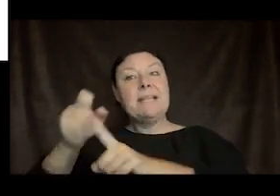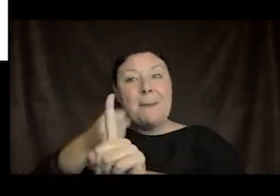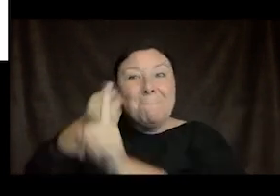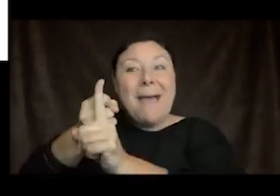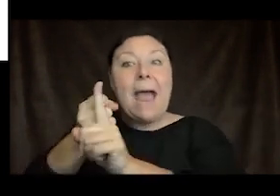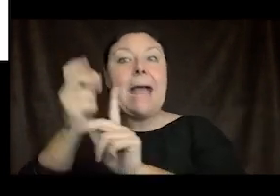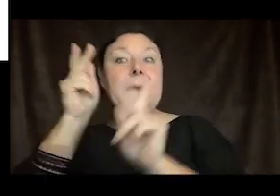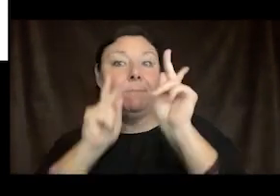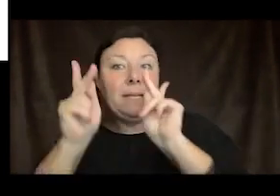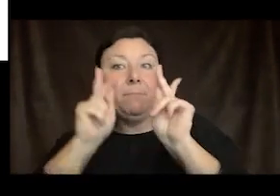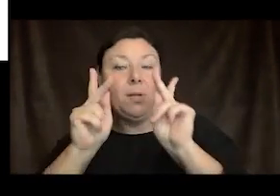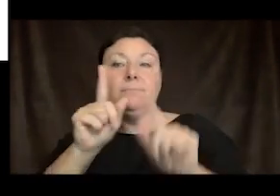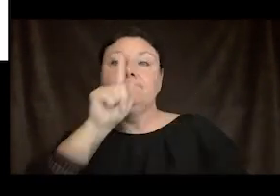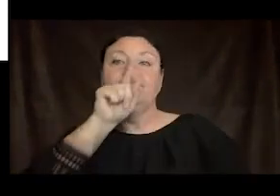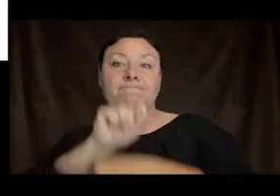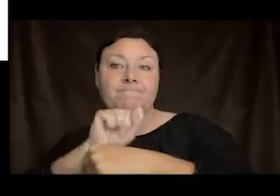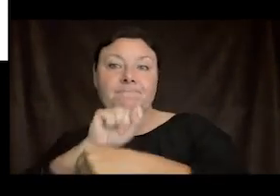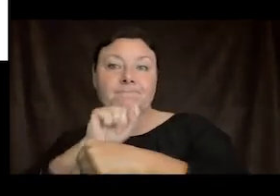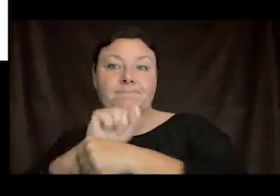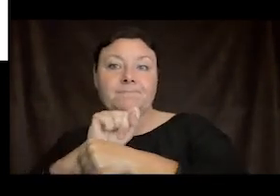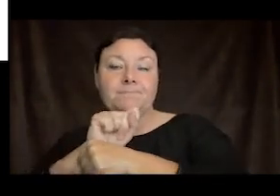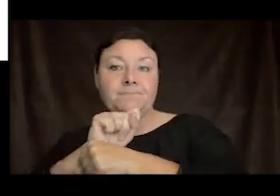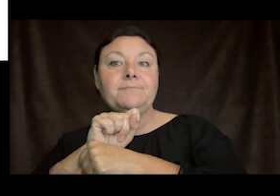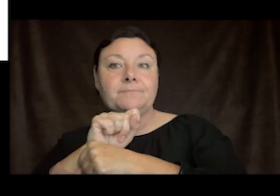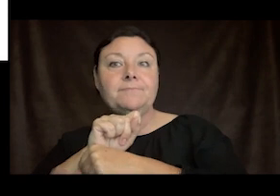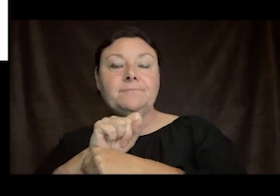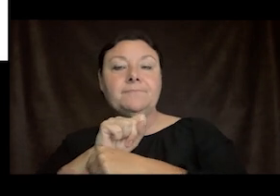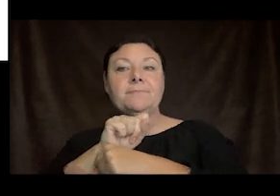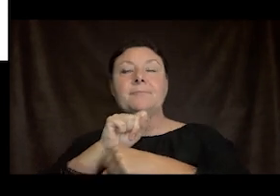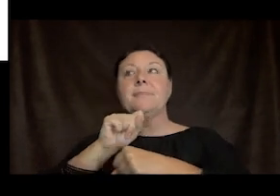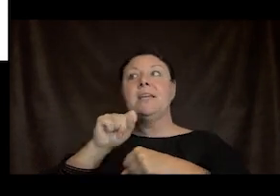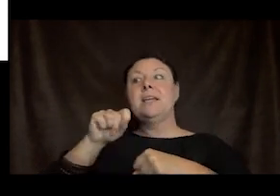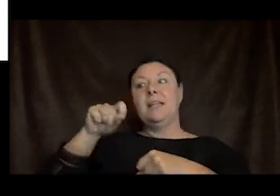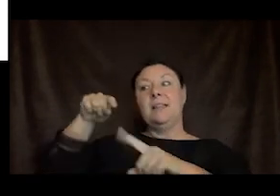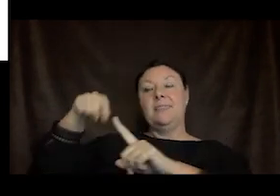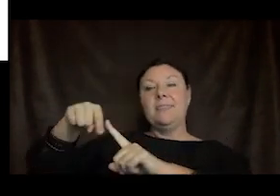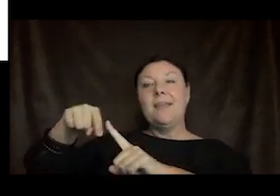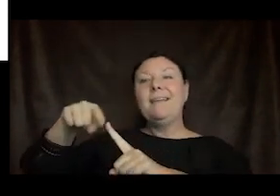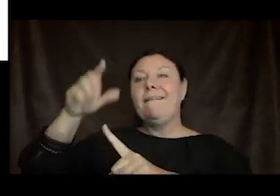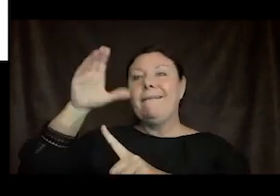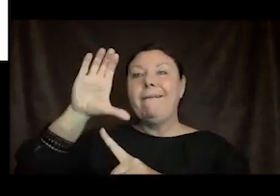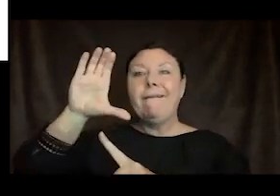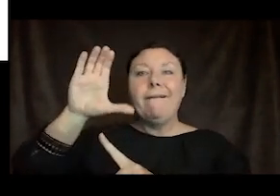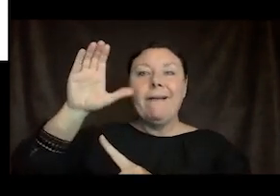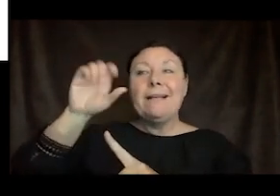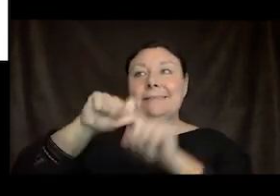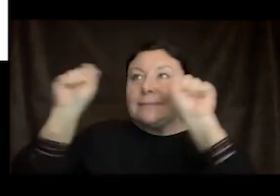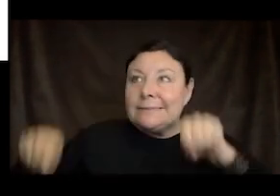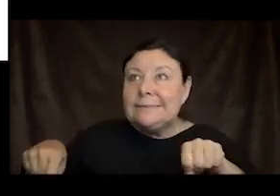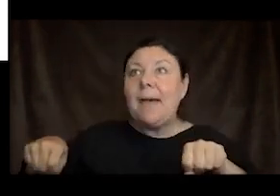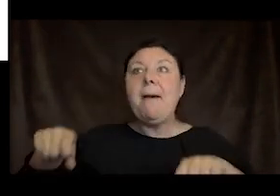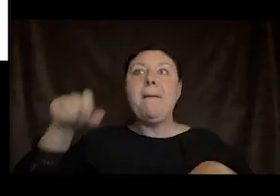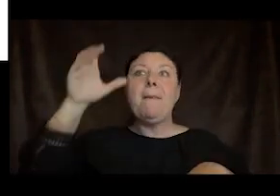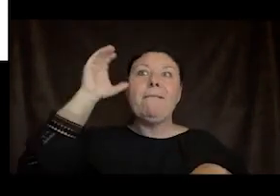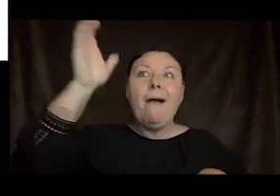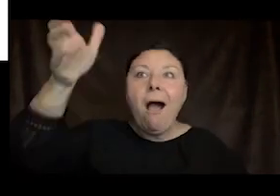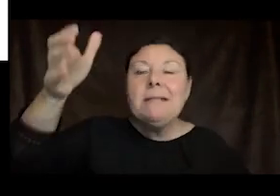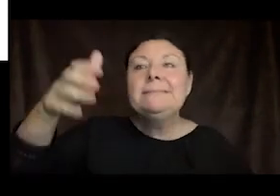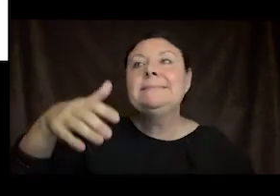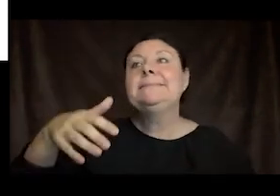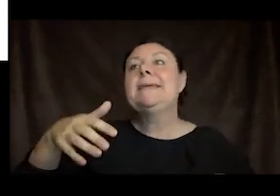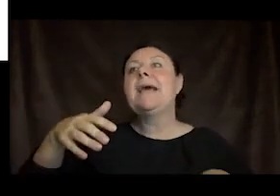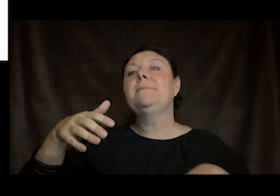are impacted by the social constructs, the thoughts, the actions, the systems that are created